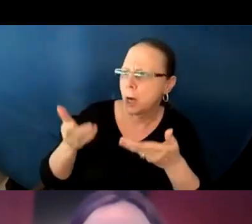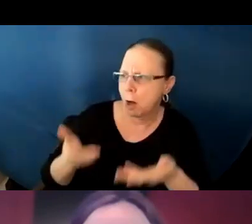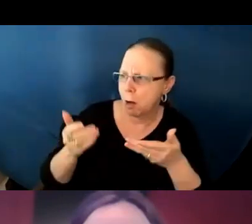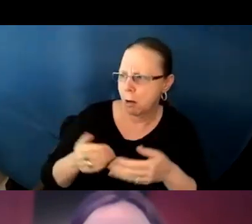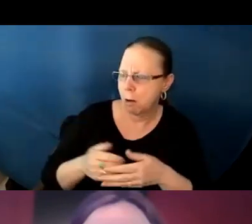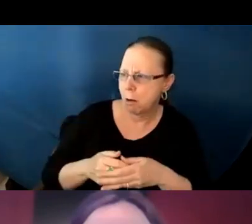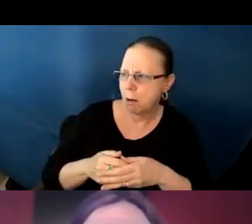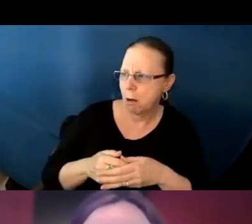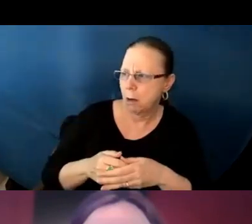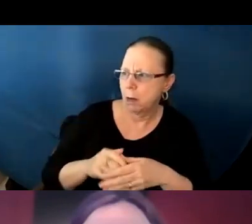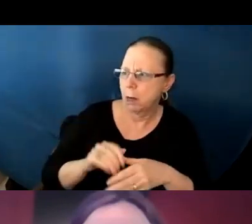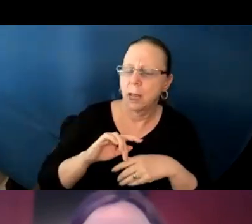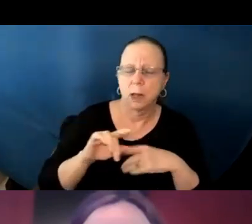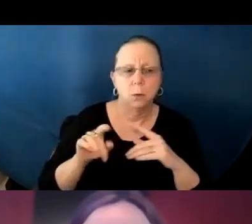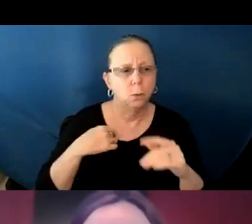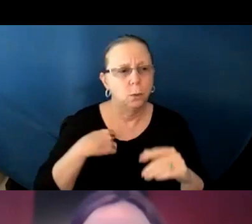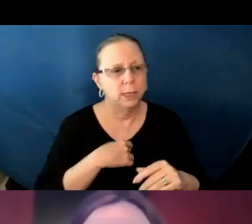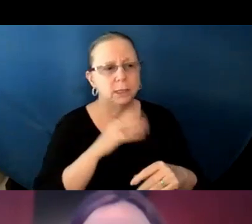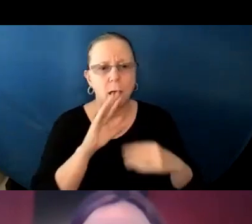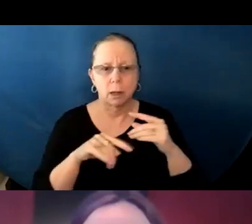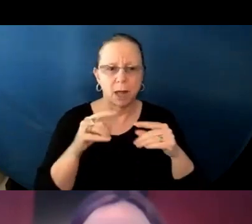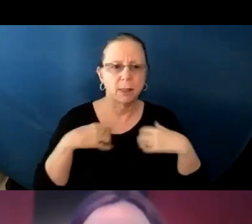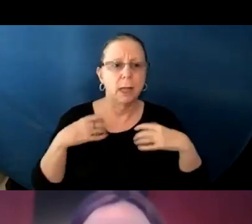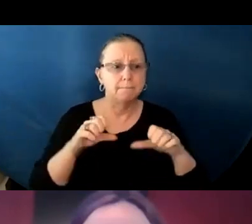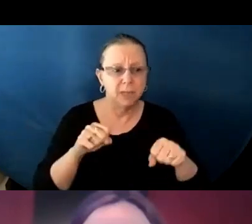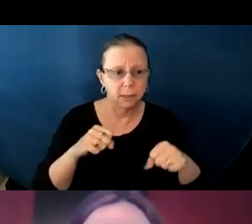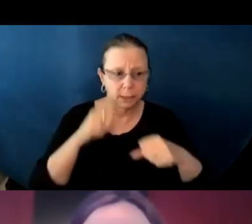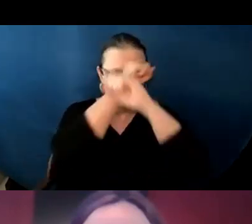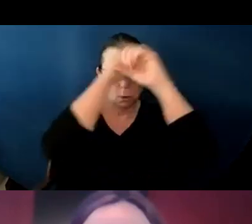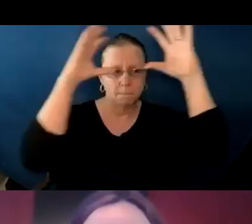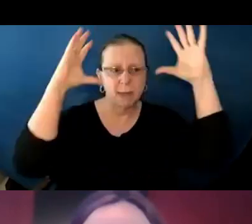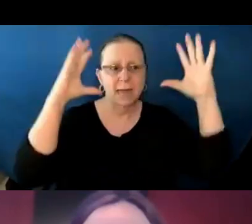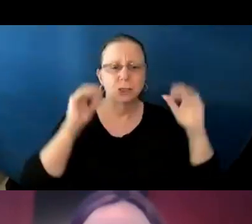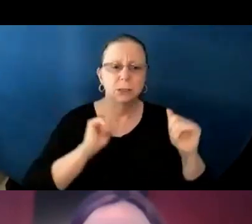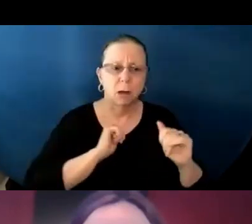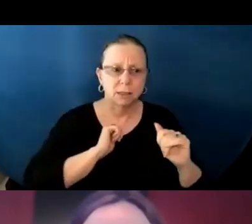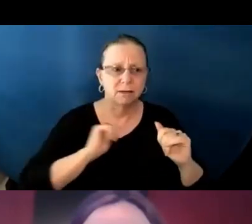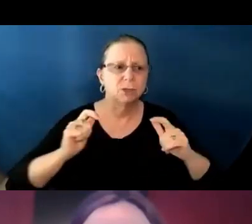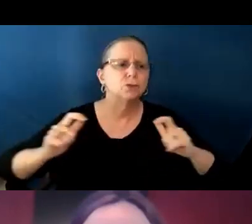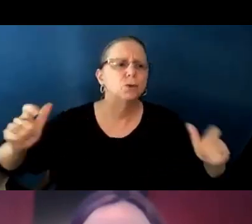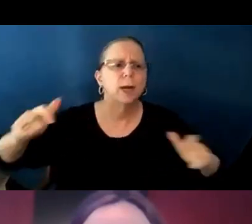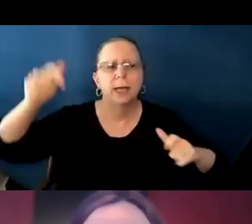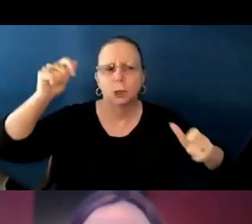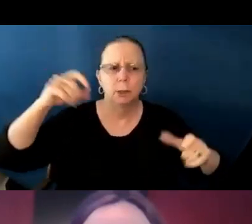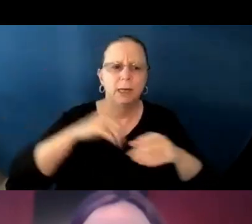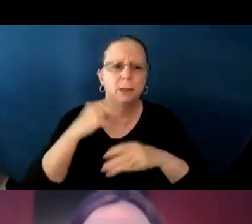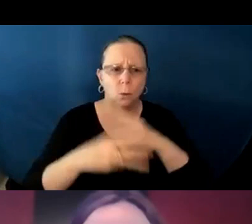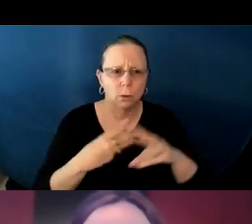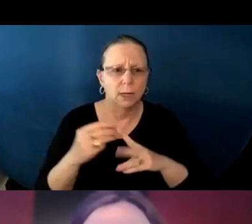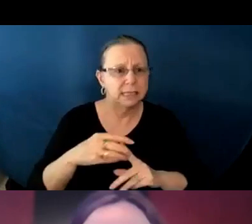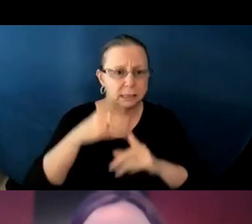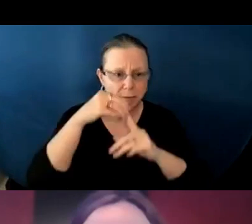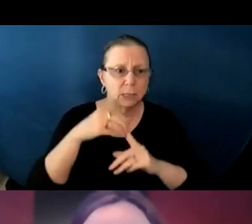When we talk about the ability to imagine ourselves greater in the world, especially those of us